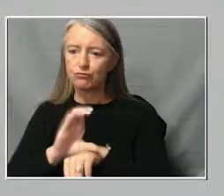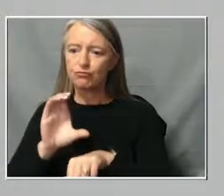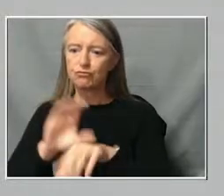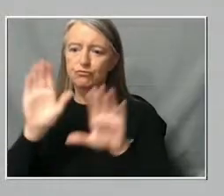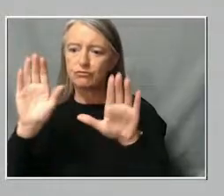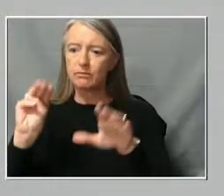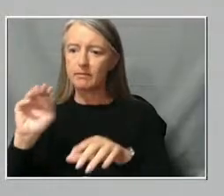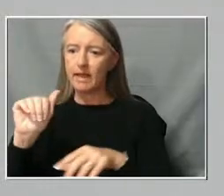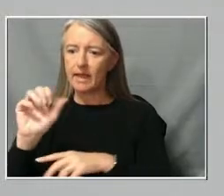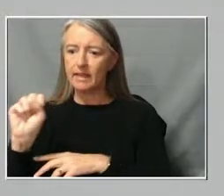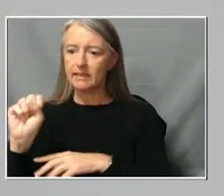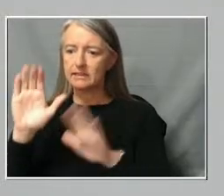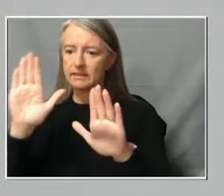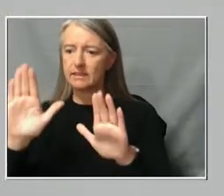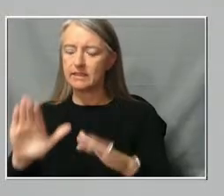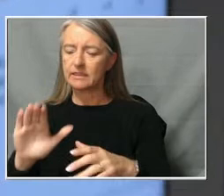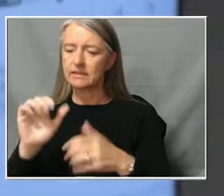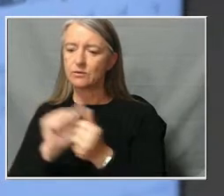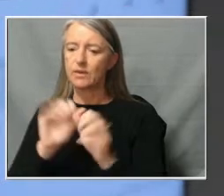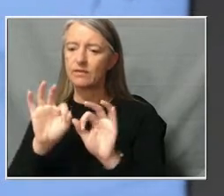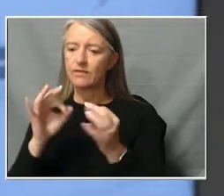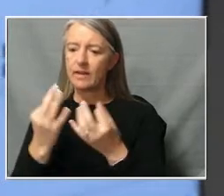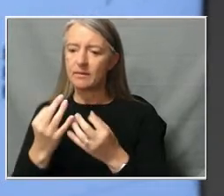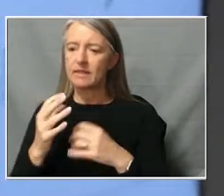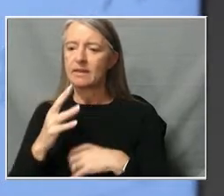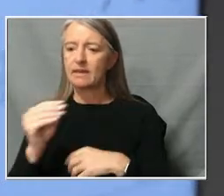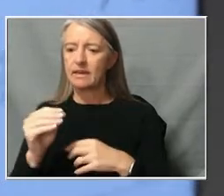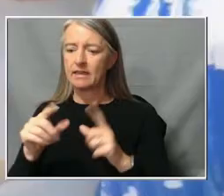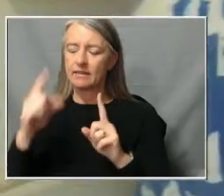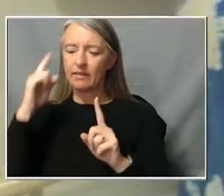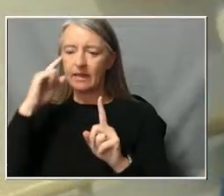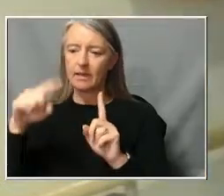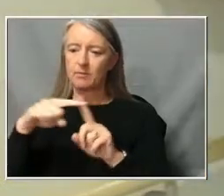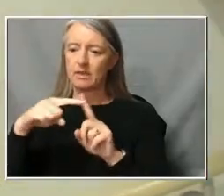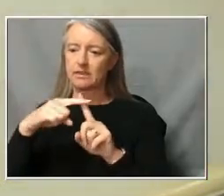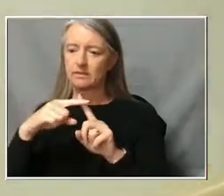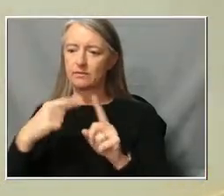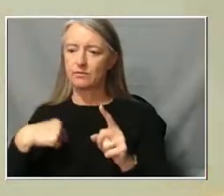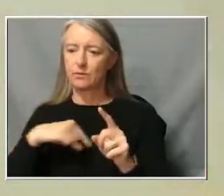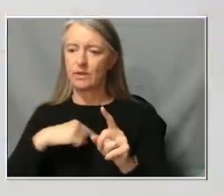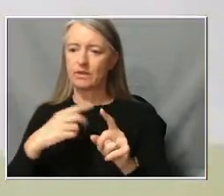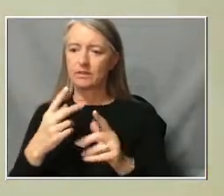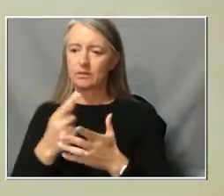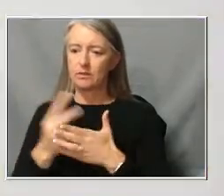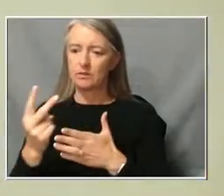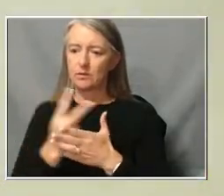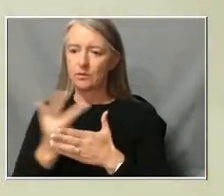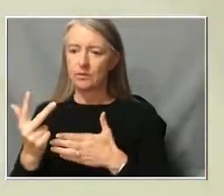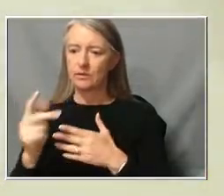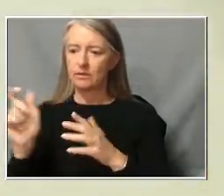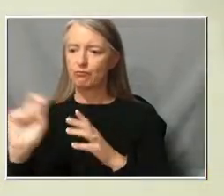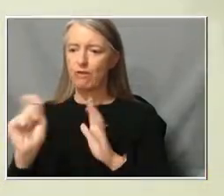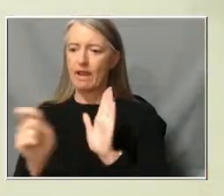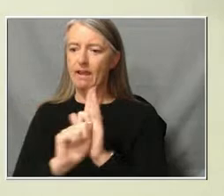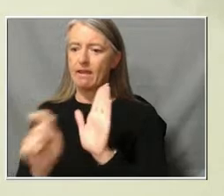family, and just being positive. And we were there just weeks later when she rang the bell.